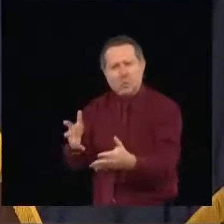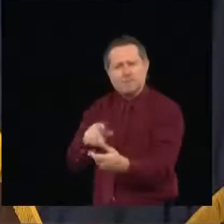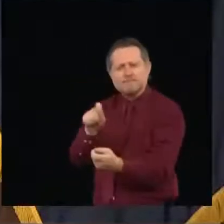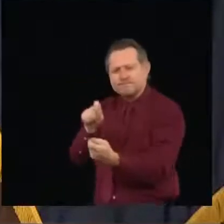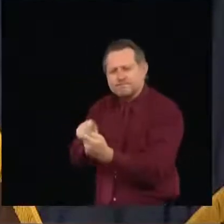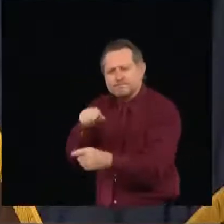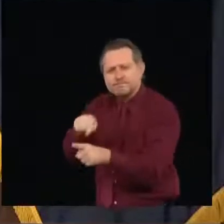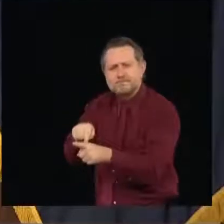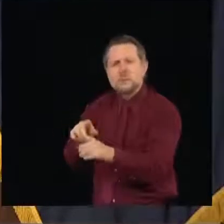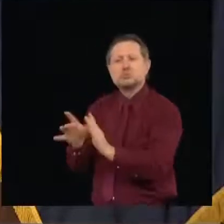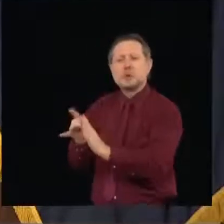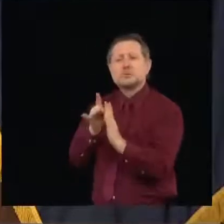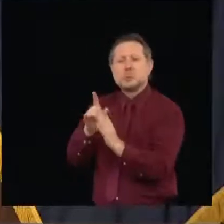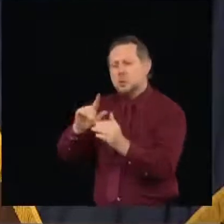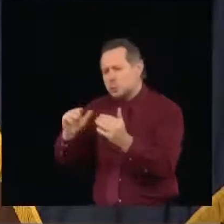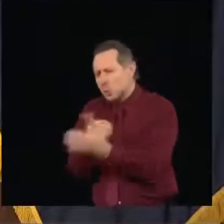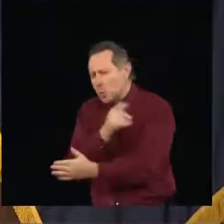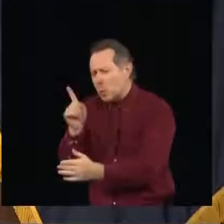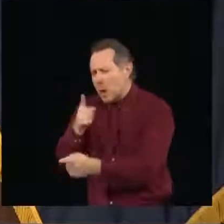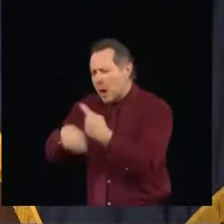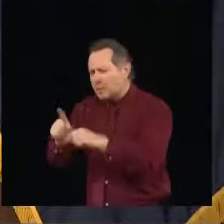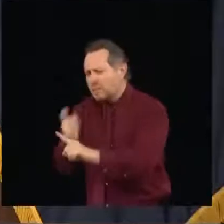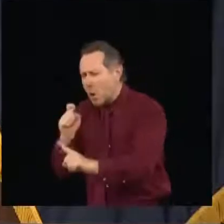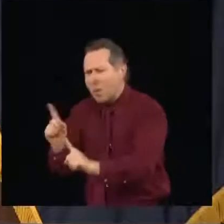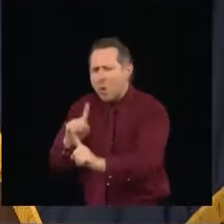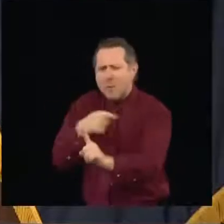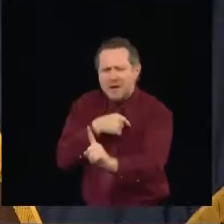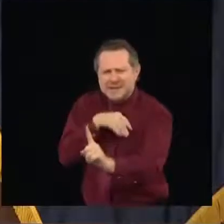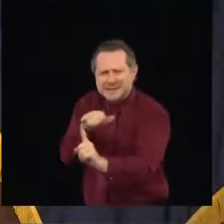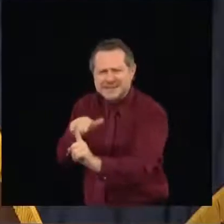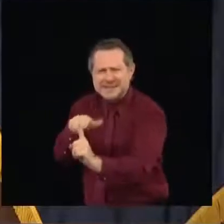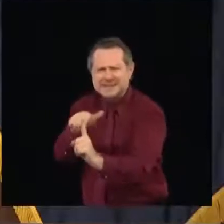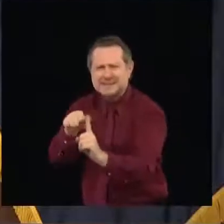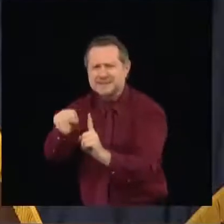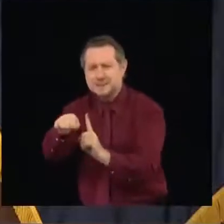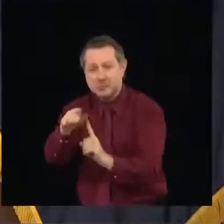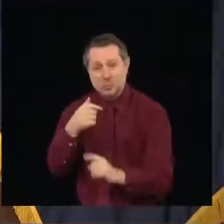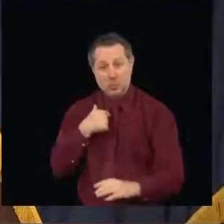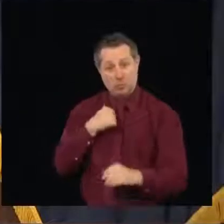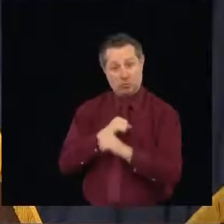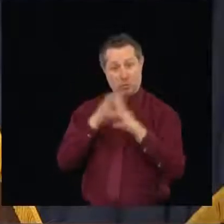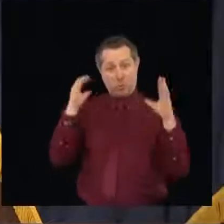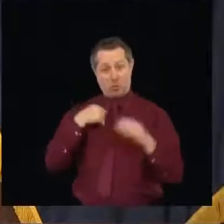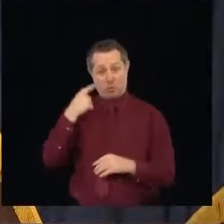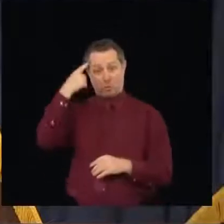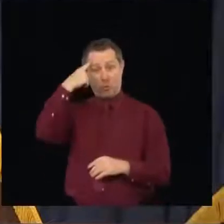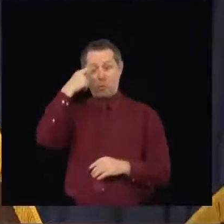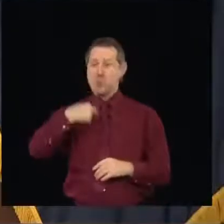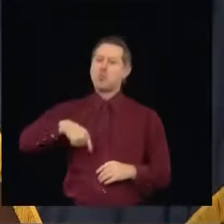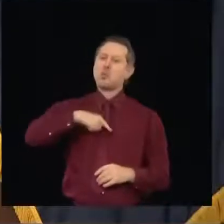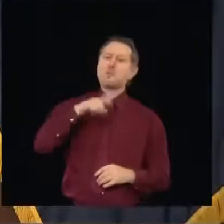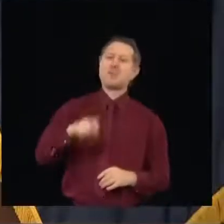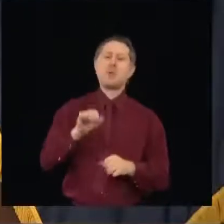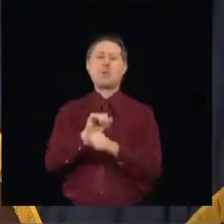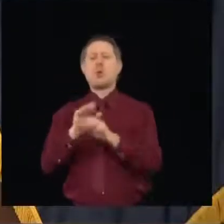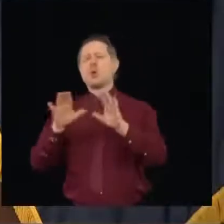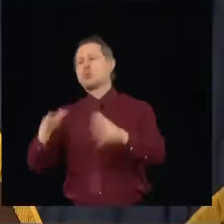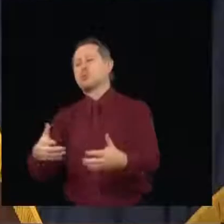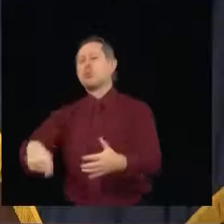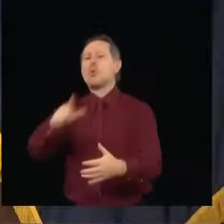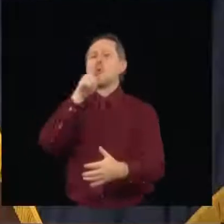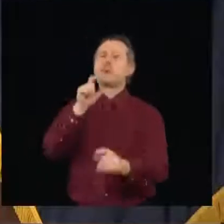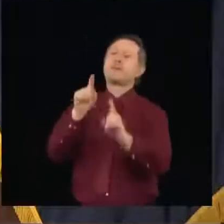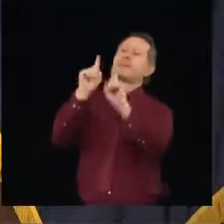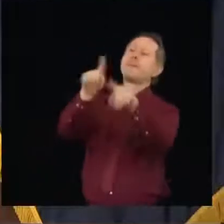are they coming from? And again, my premise was they're workers, and the data said they're